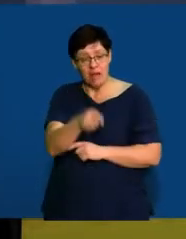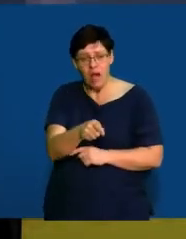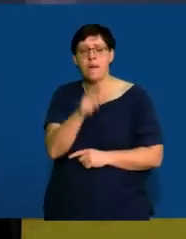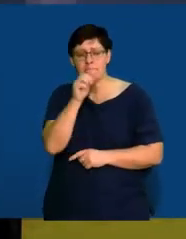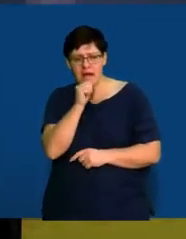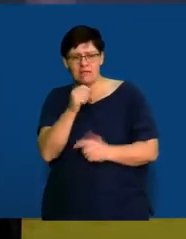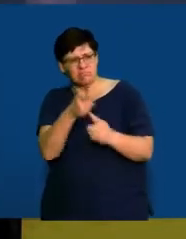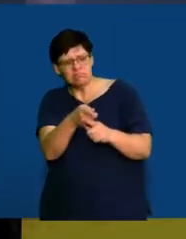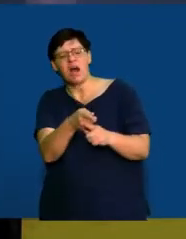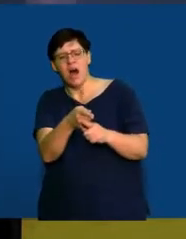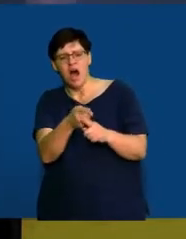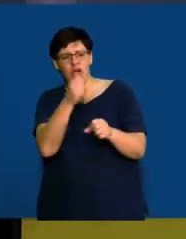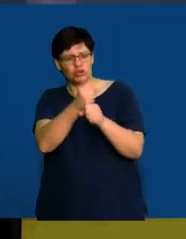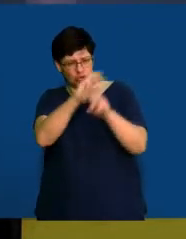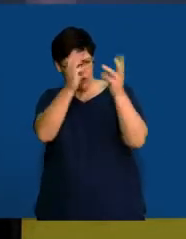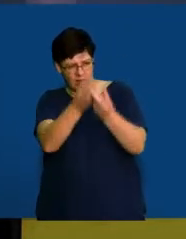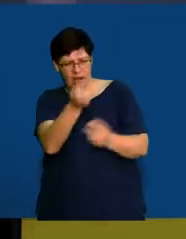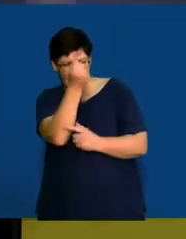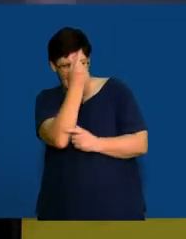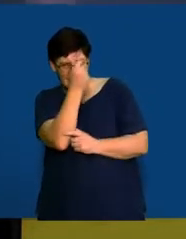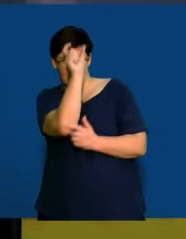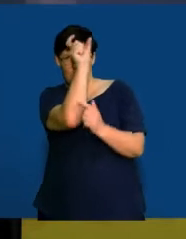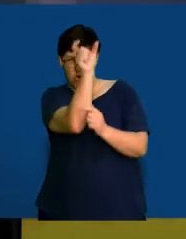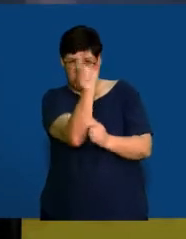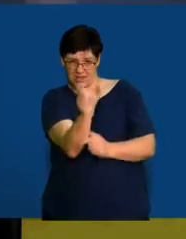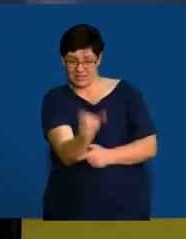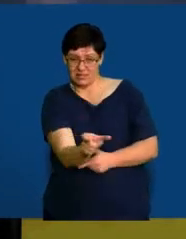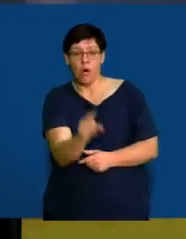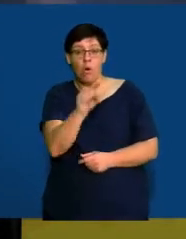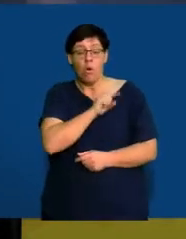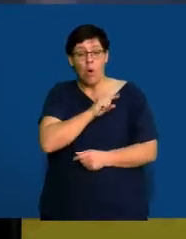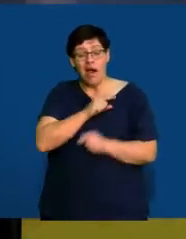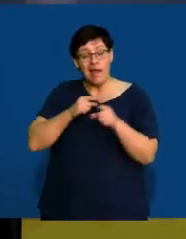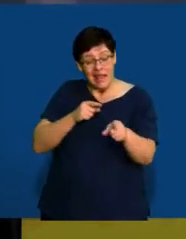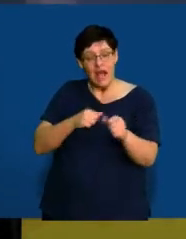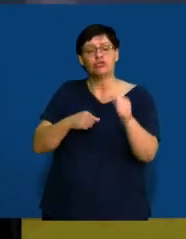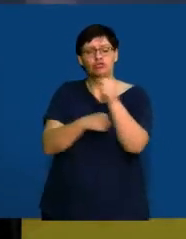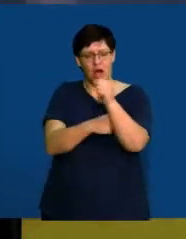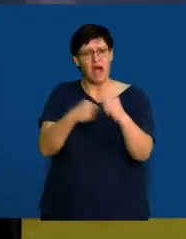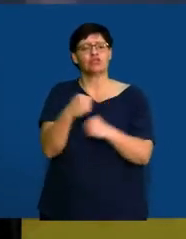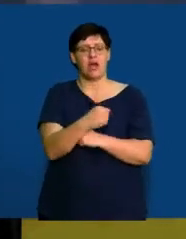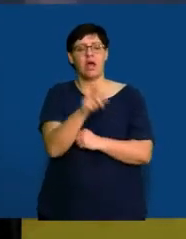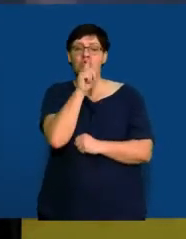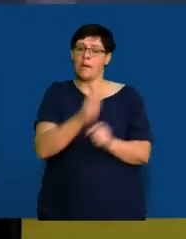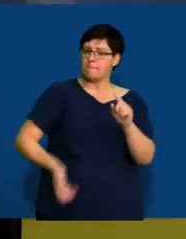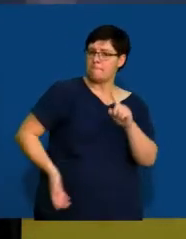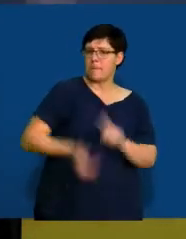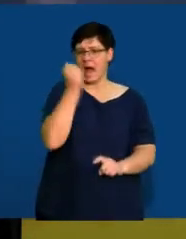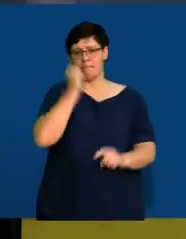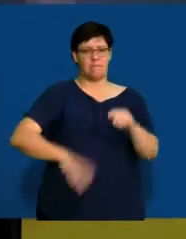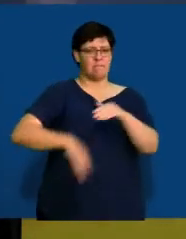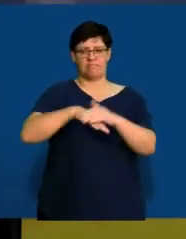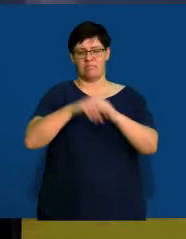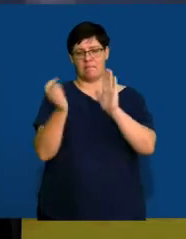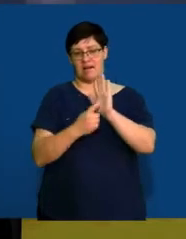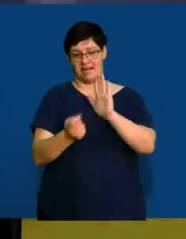geographical concepts are well understood, because these questions are structured for you to score the maximum marks. All